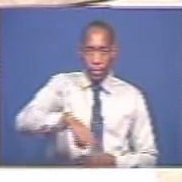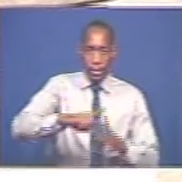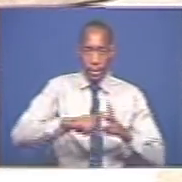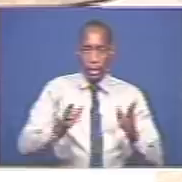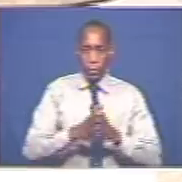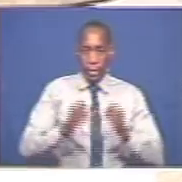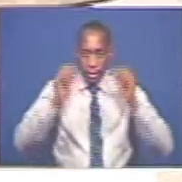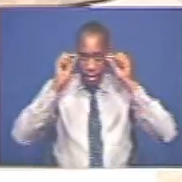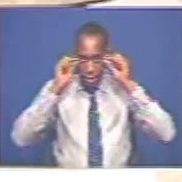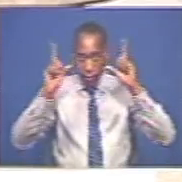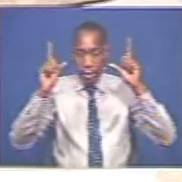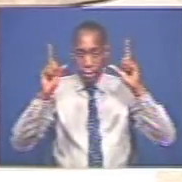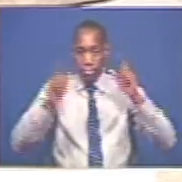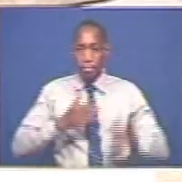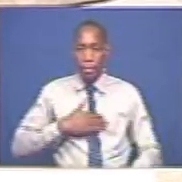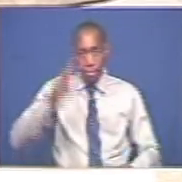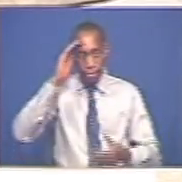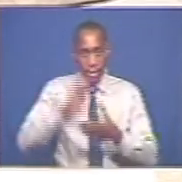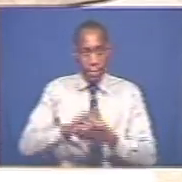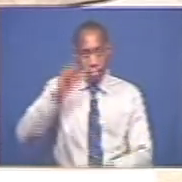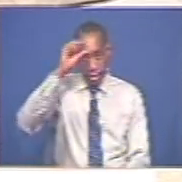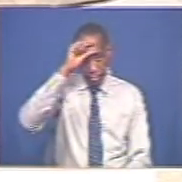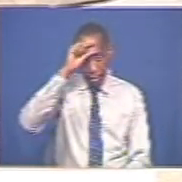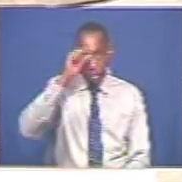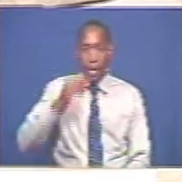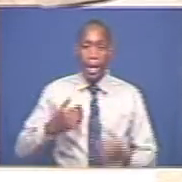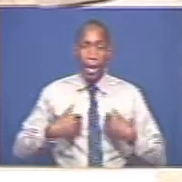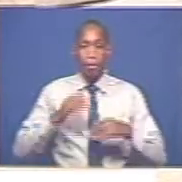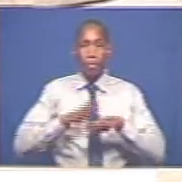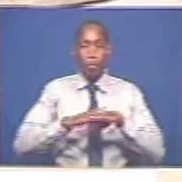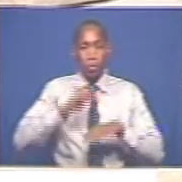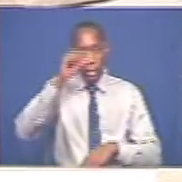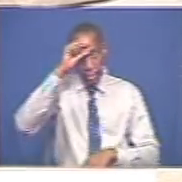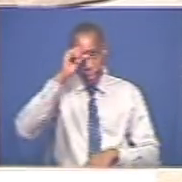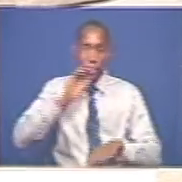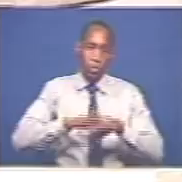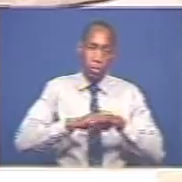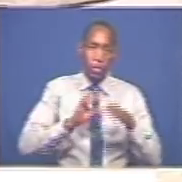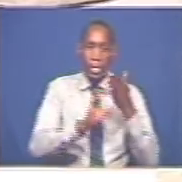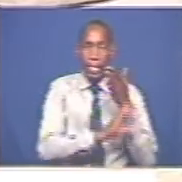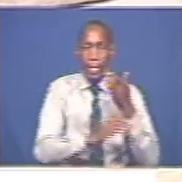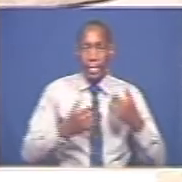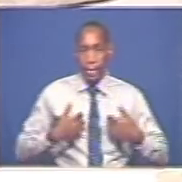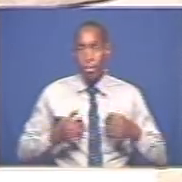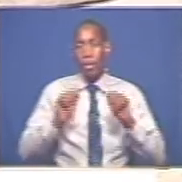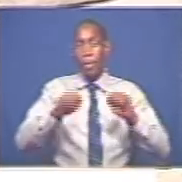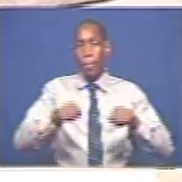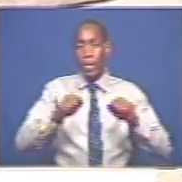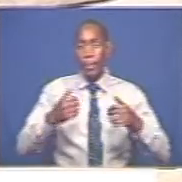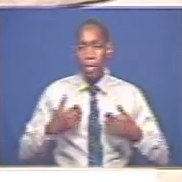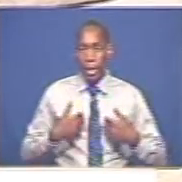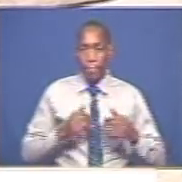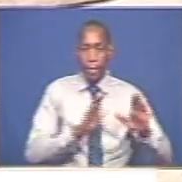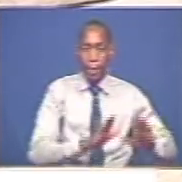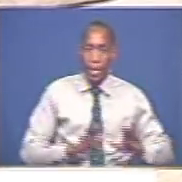sensitization? Yes. I believe our government, we have a good government, we have a good country, and we can have